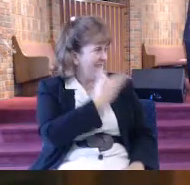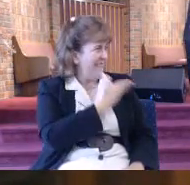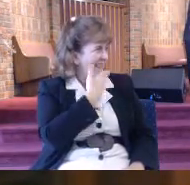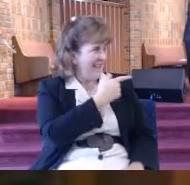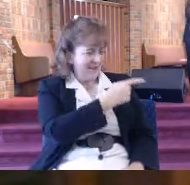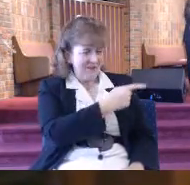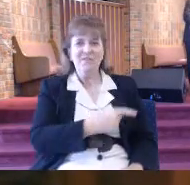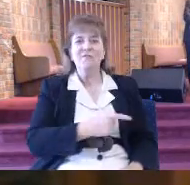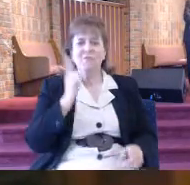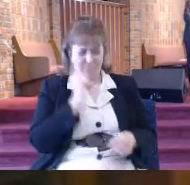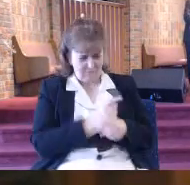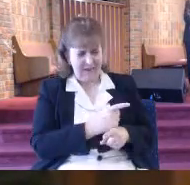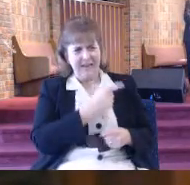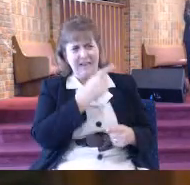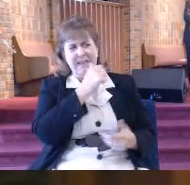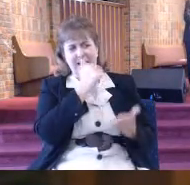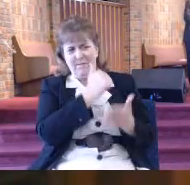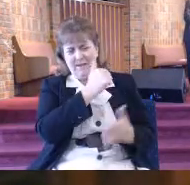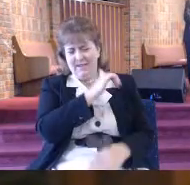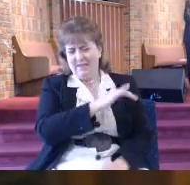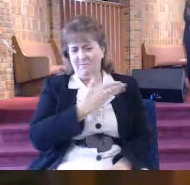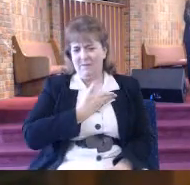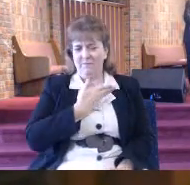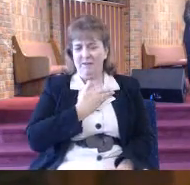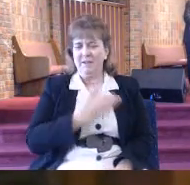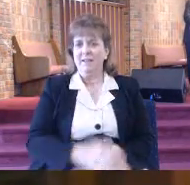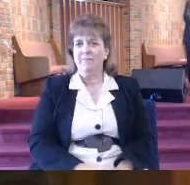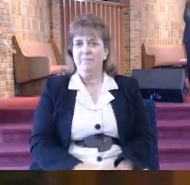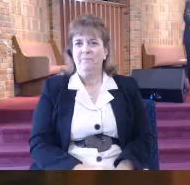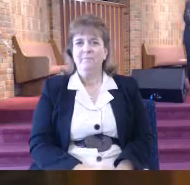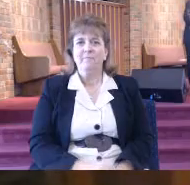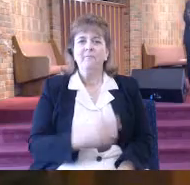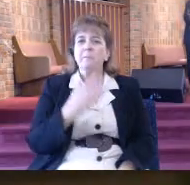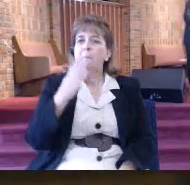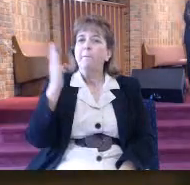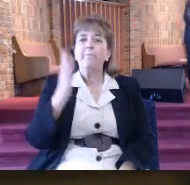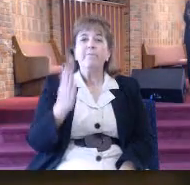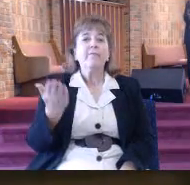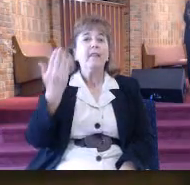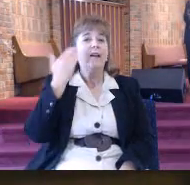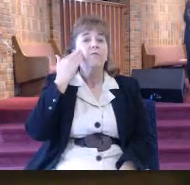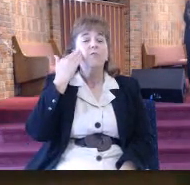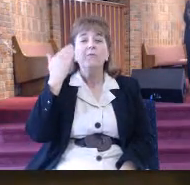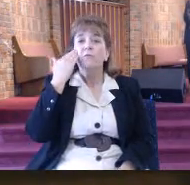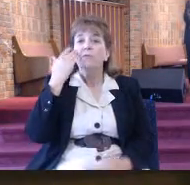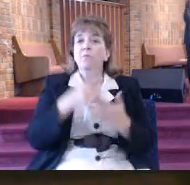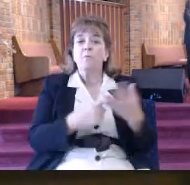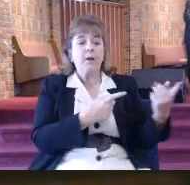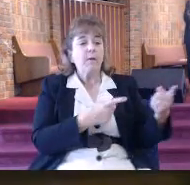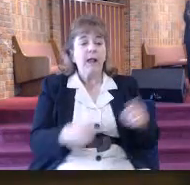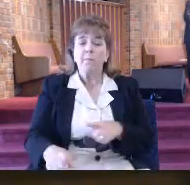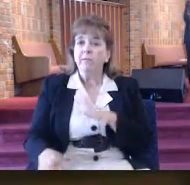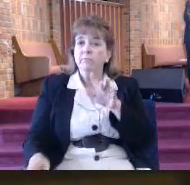That's exactly right. You never know what's going to come next.